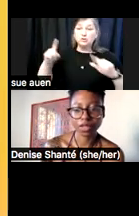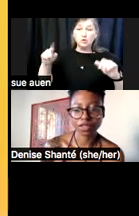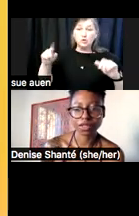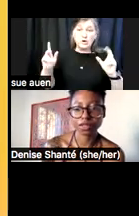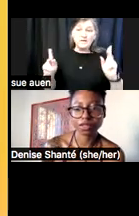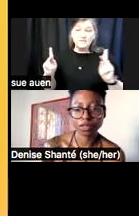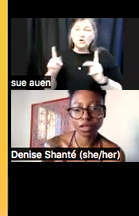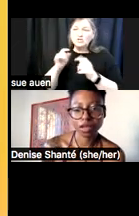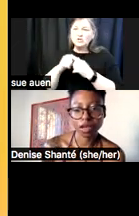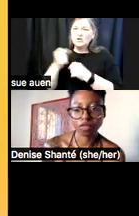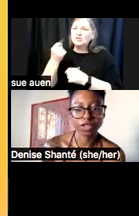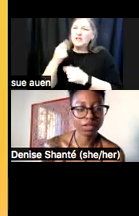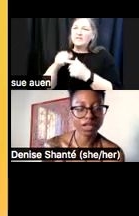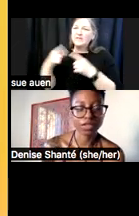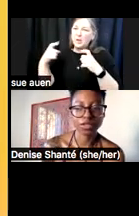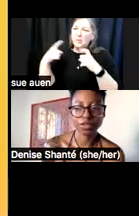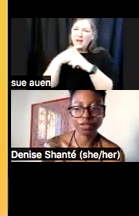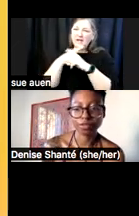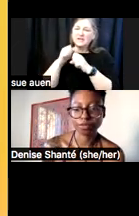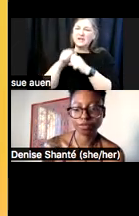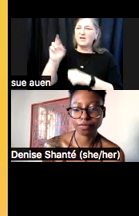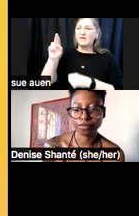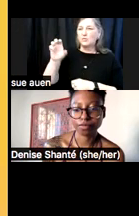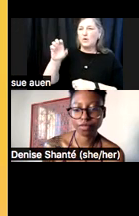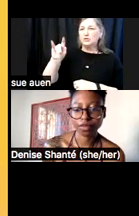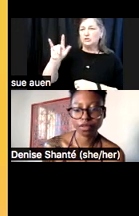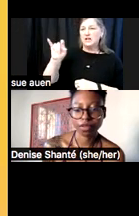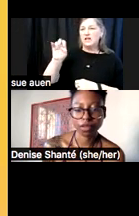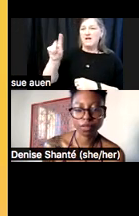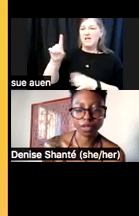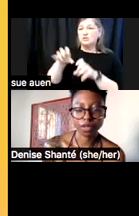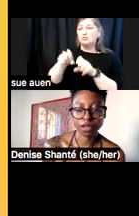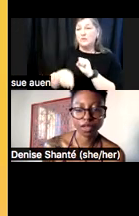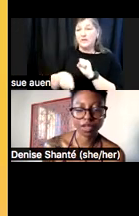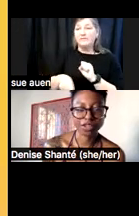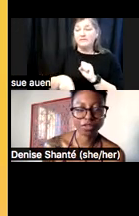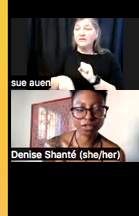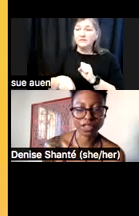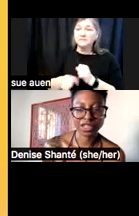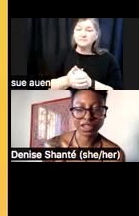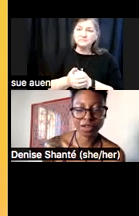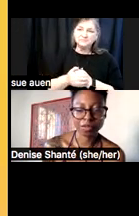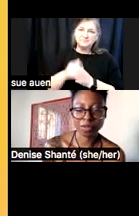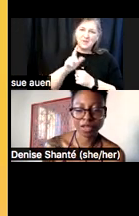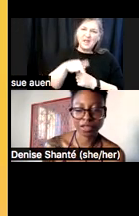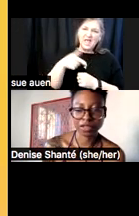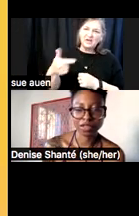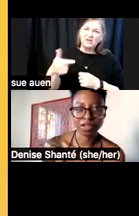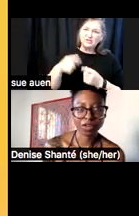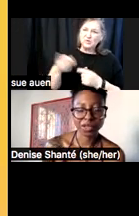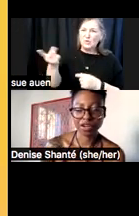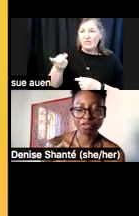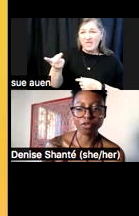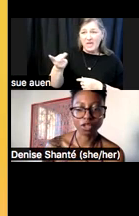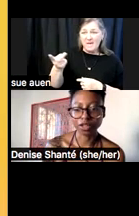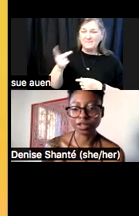the complexities of racialized grief. I'm gonna hand it over to them as